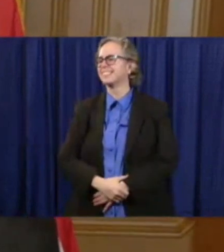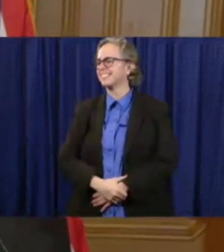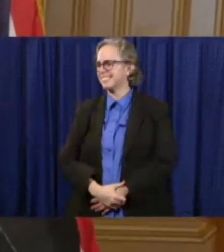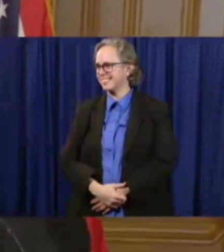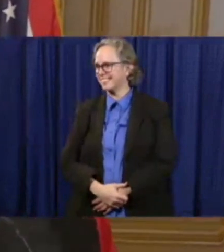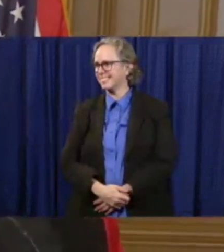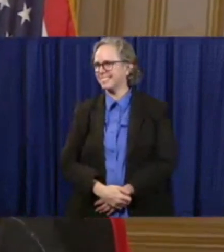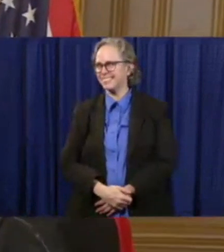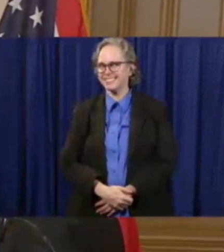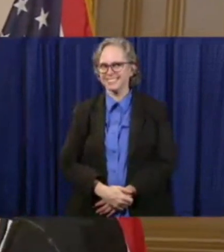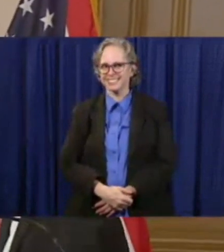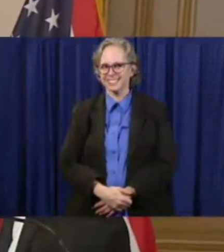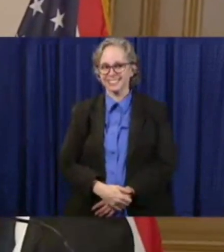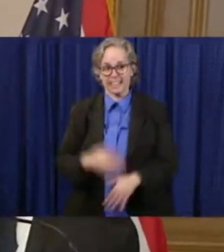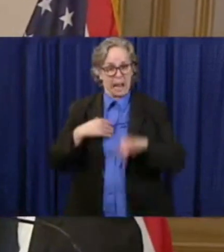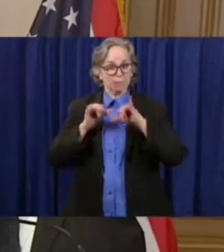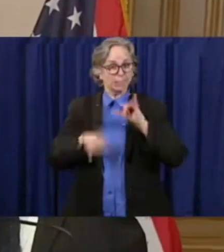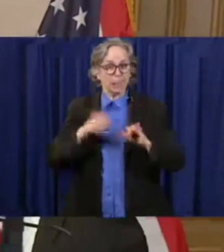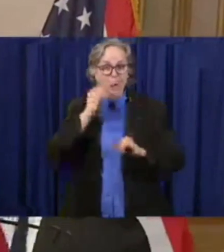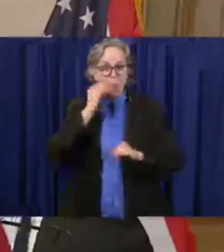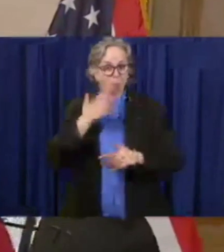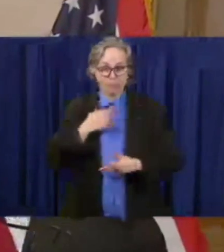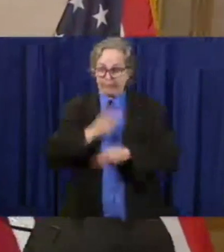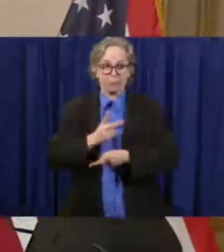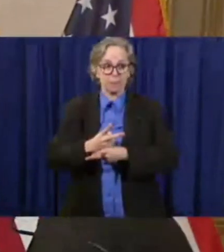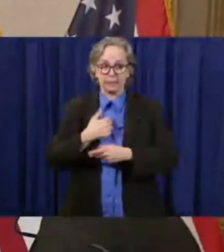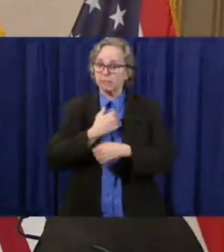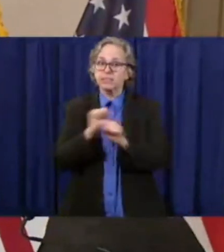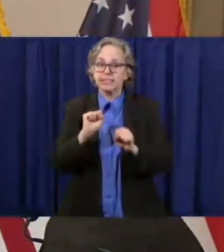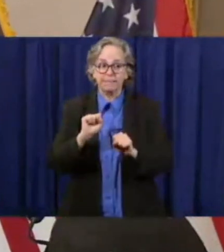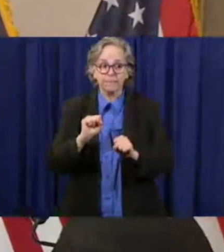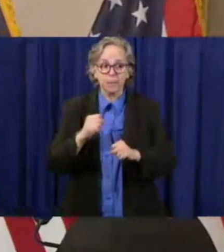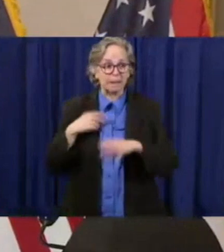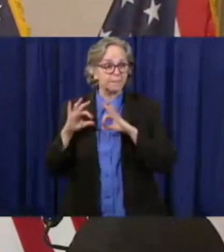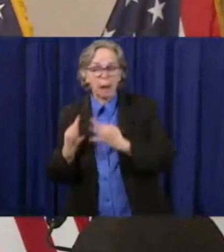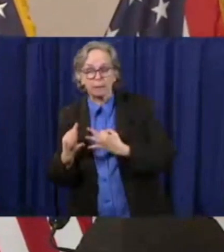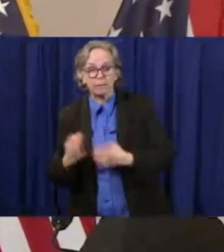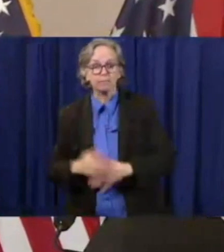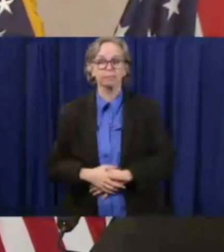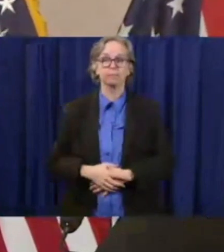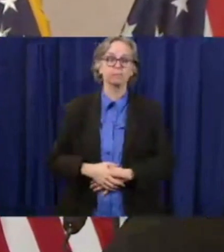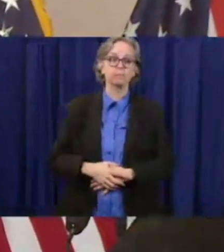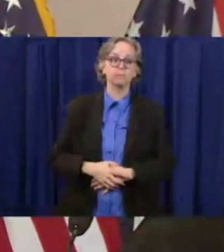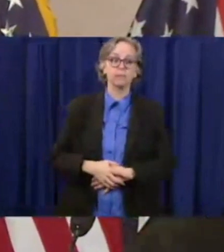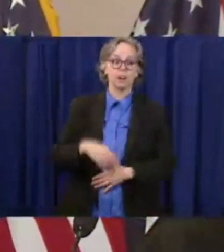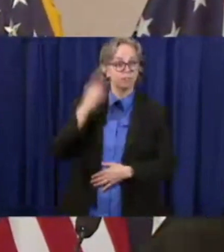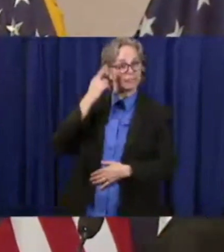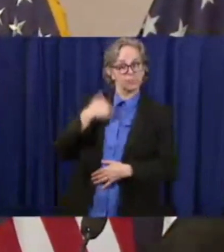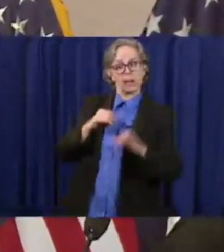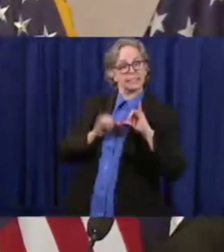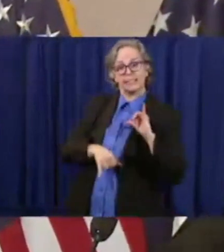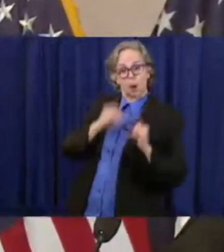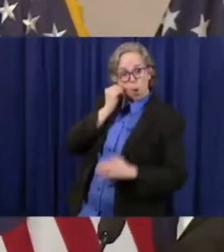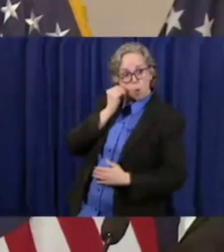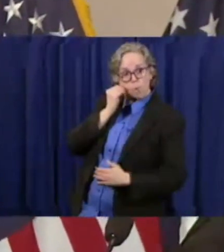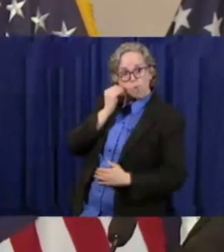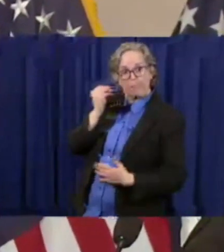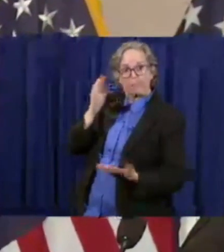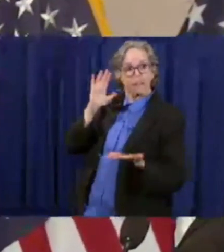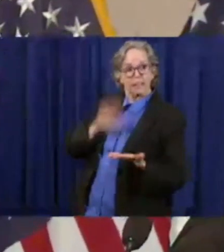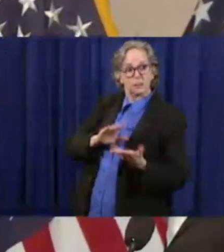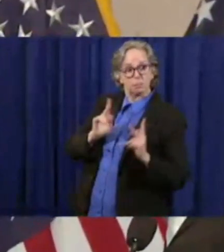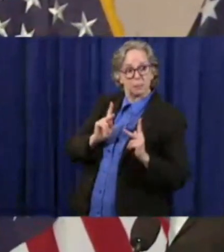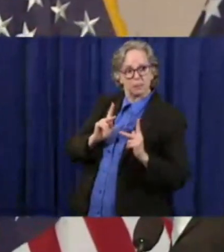By staying home, I'm keeping myself safe and my family safe as well. The reason why I'm staying at home is so we can reduce the amount of people who can go to the